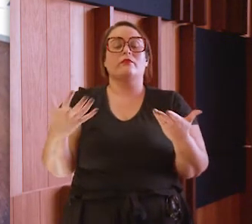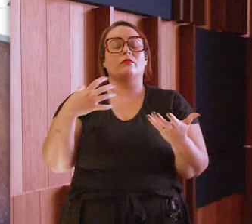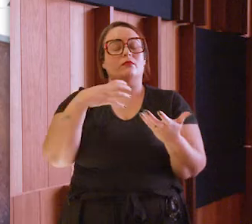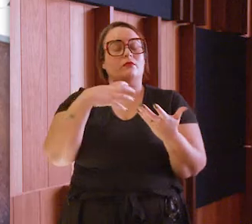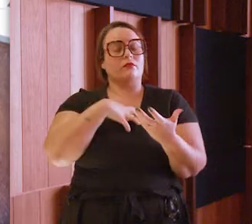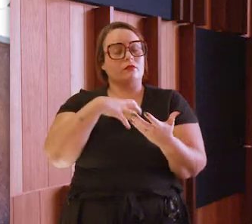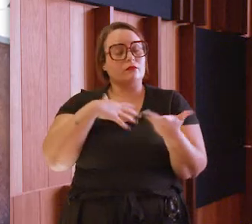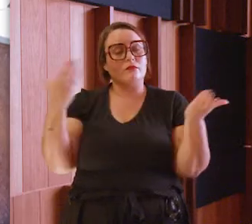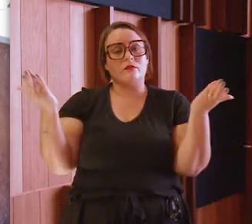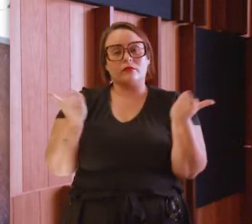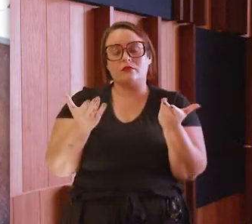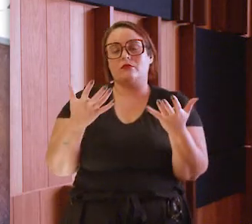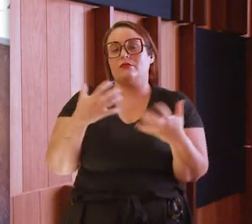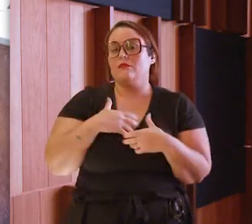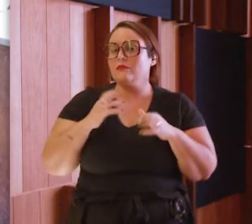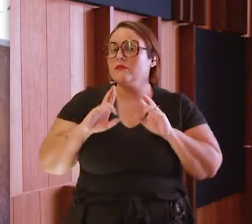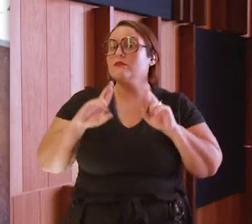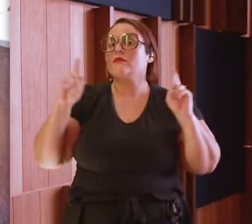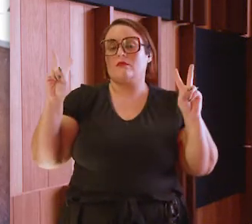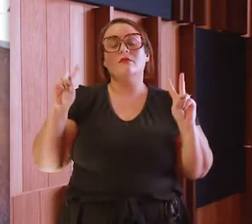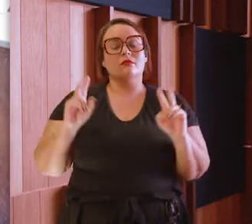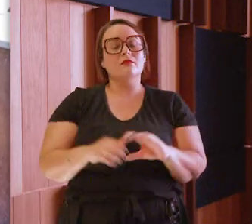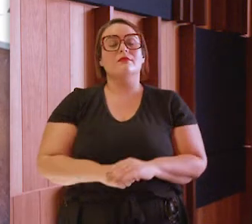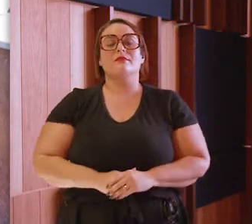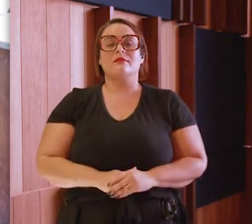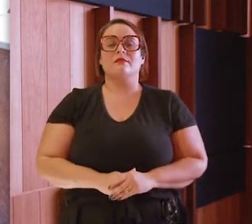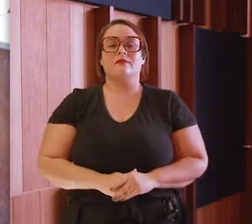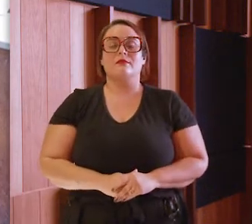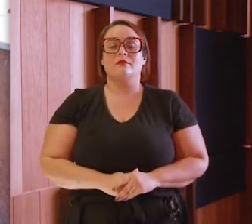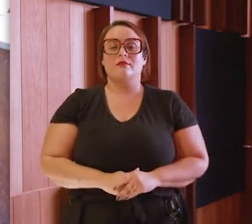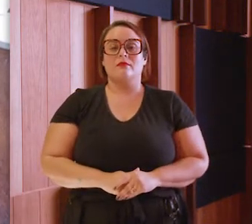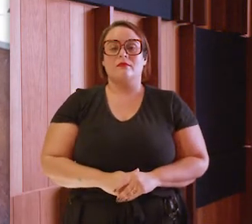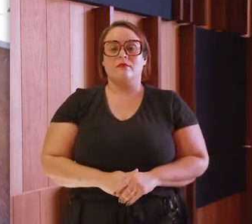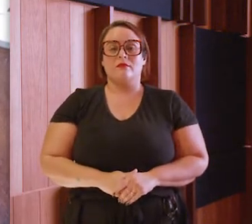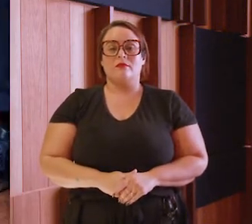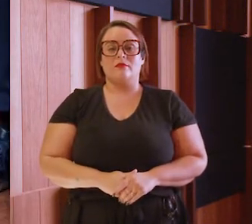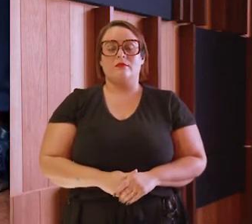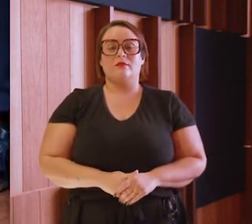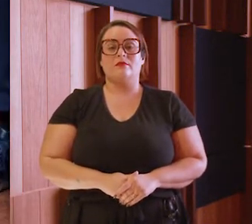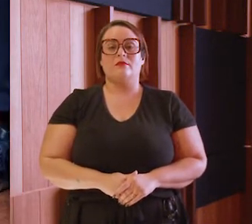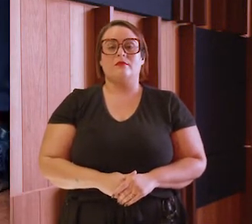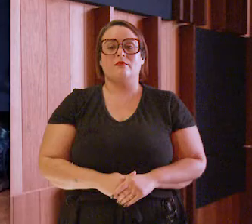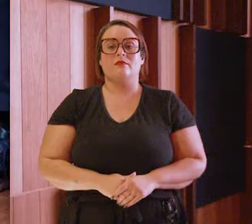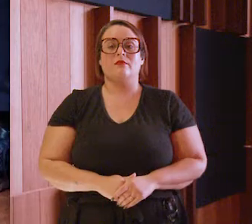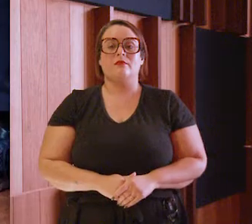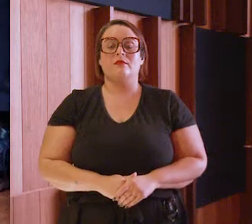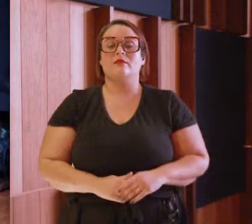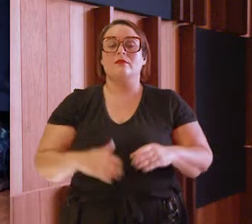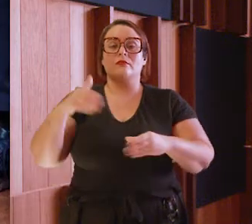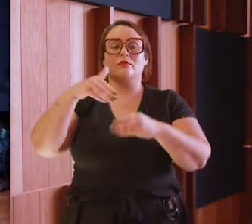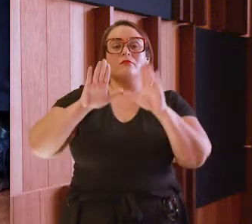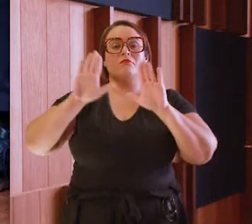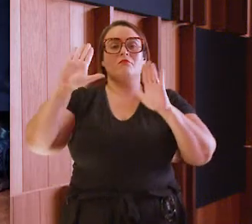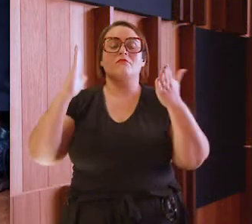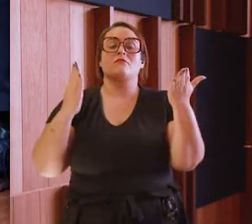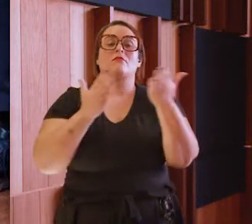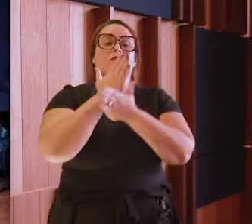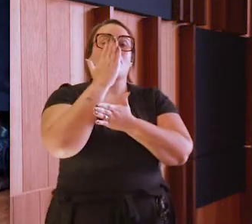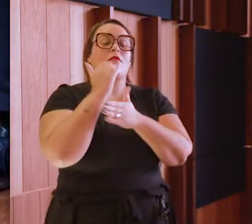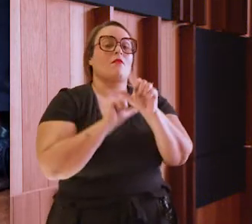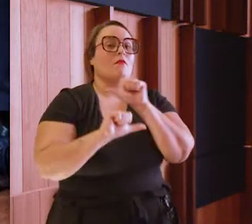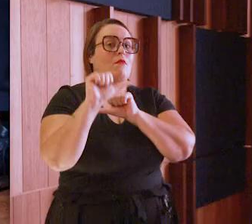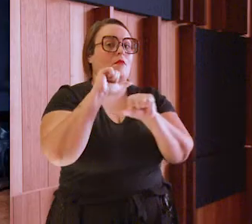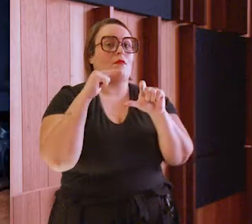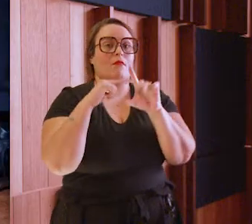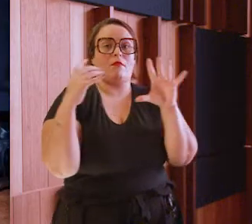will apply. And if by definition you're using a post-period transfer pricing adjustment, that you do not have a qualified country-by-country